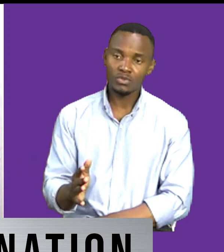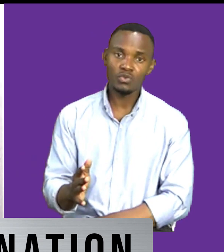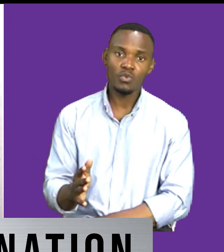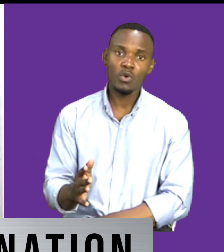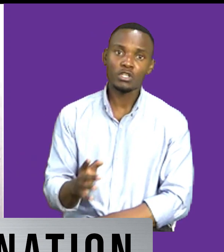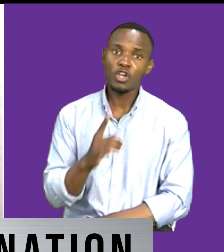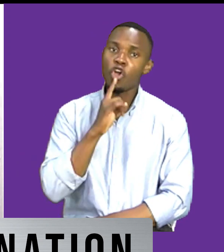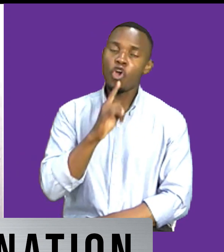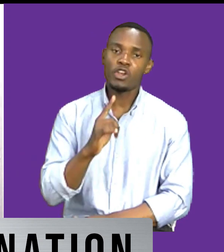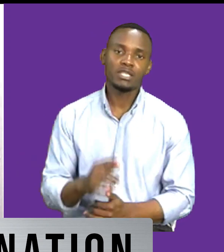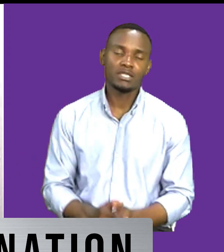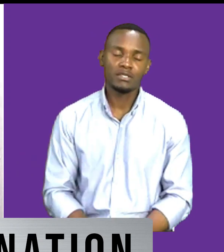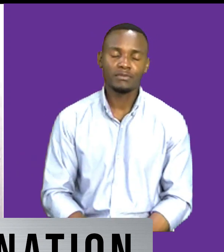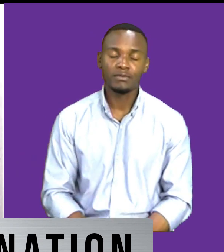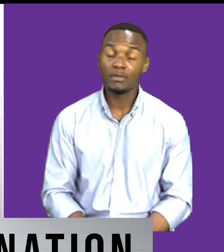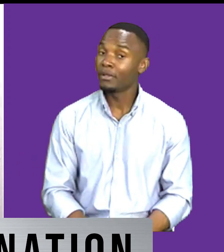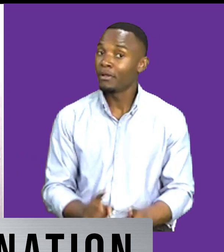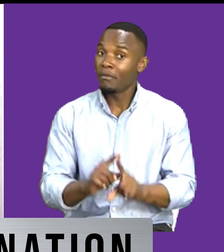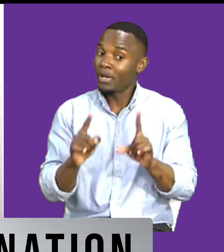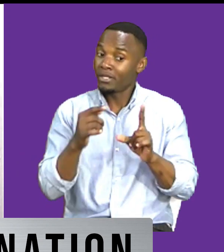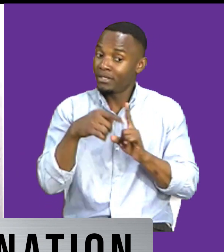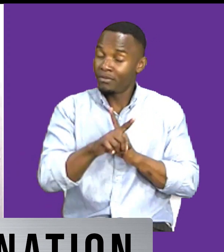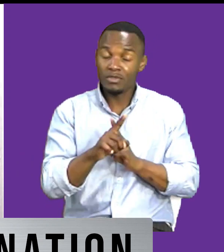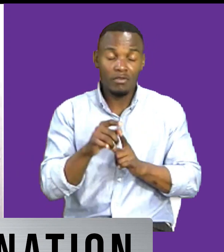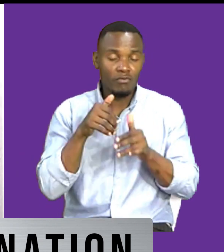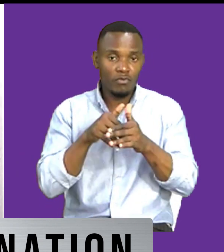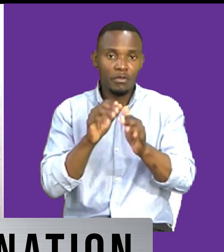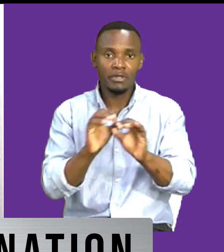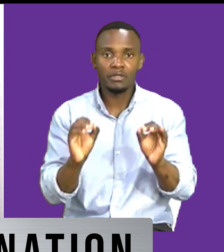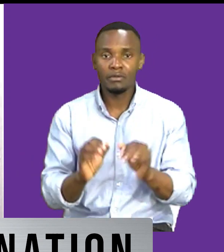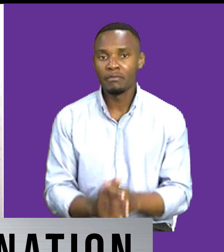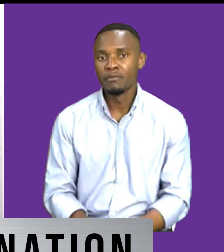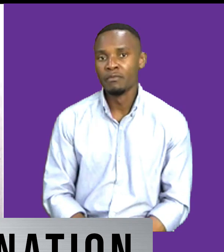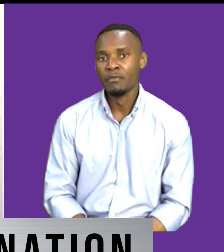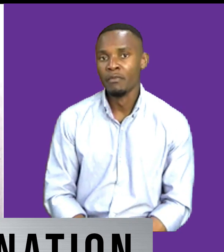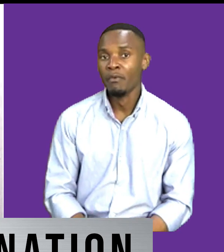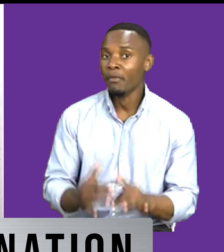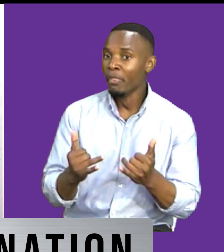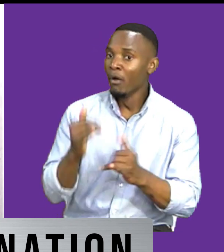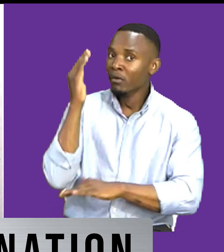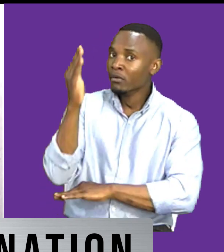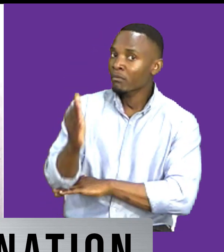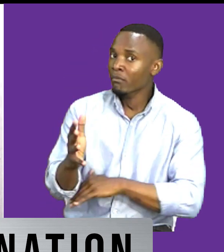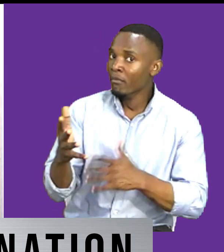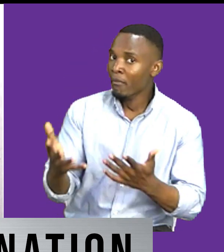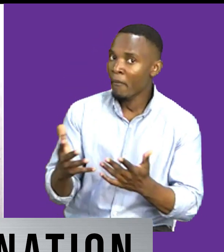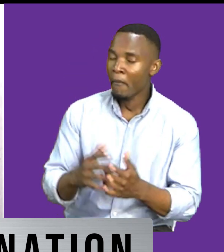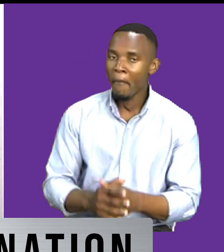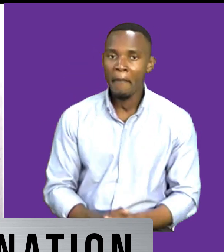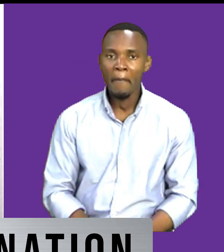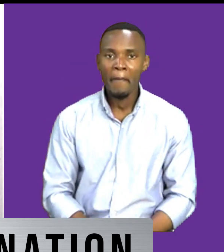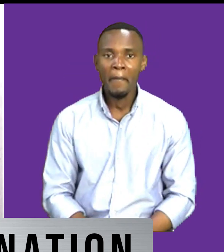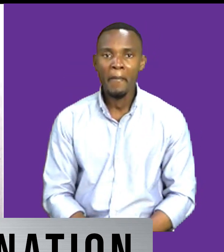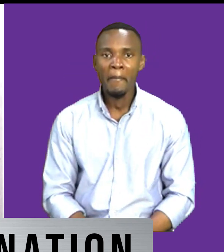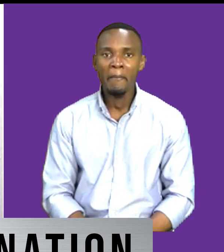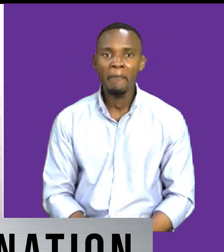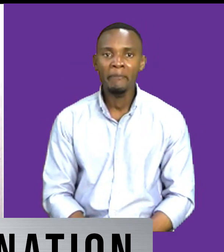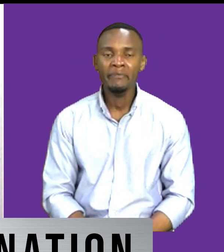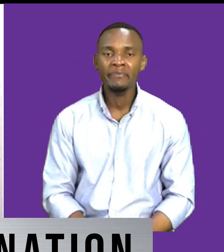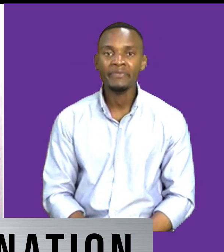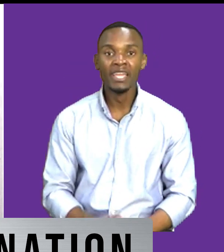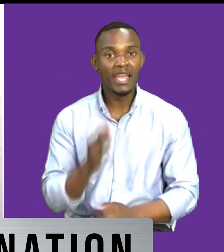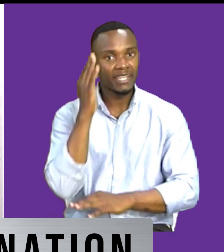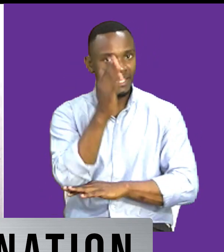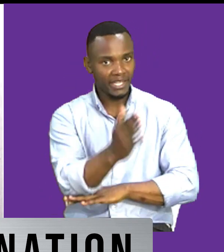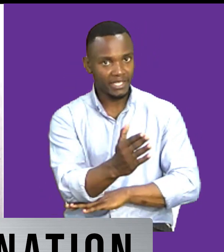direction, so to speak. So, but then they are not. Directly? Yeah. How about directly? Directly, in this construct of this constitution, we have